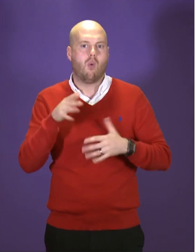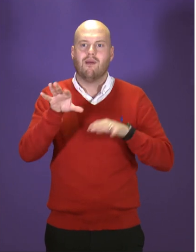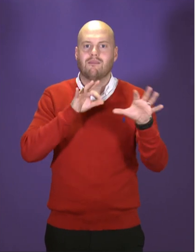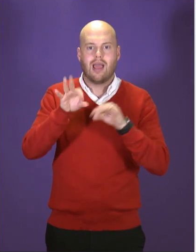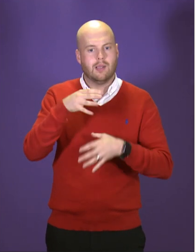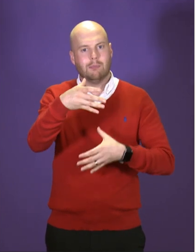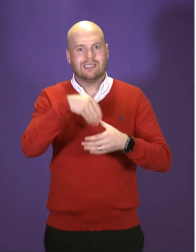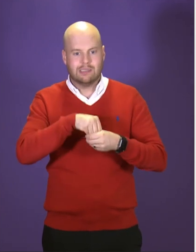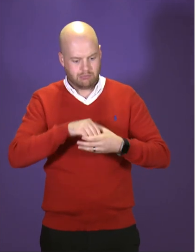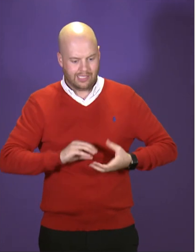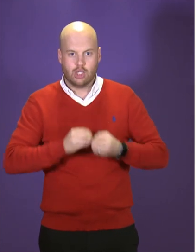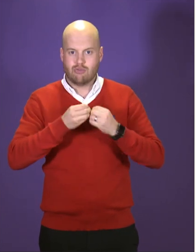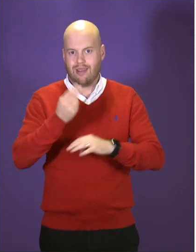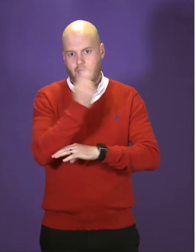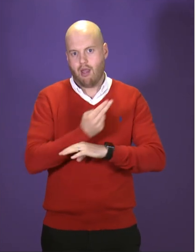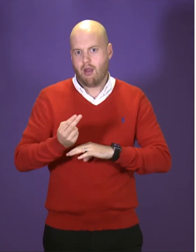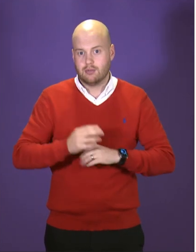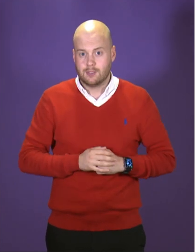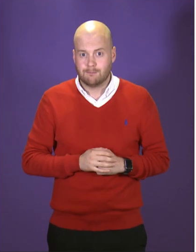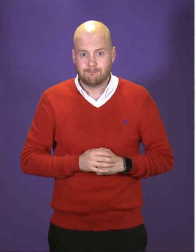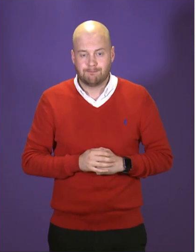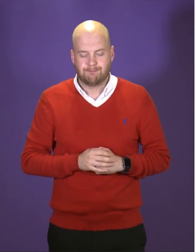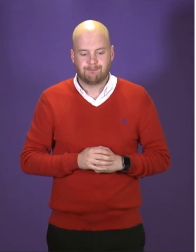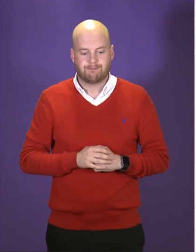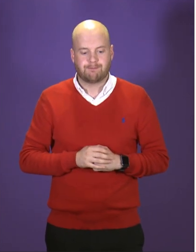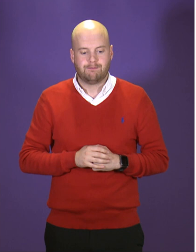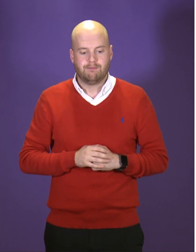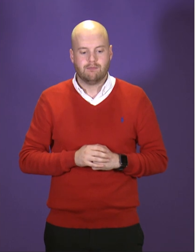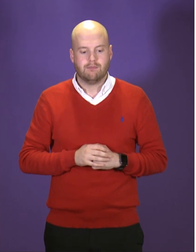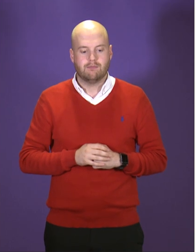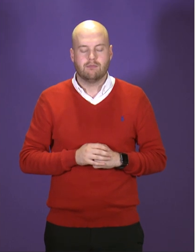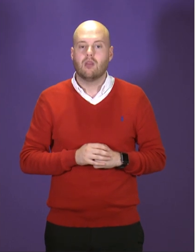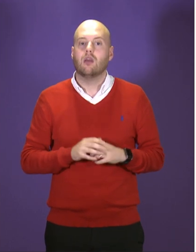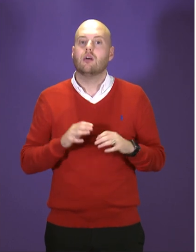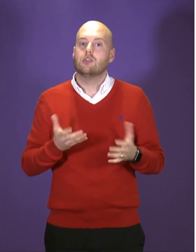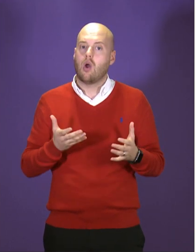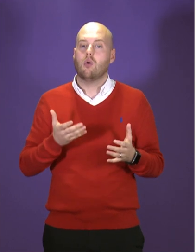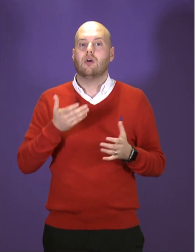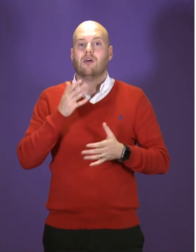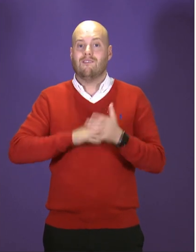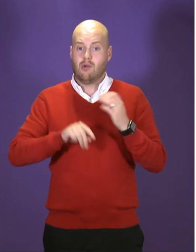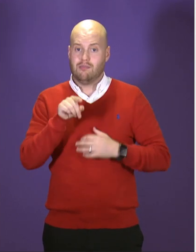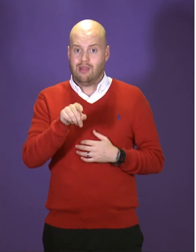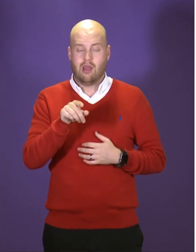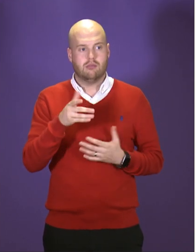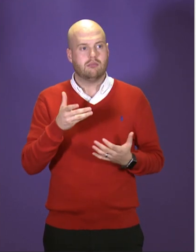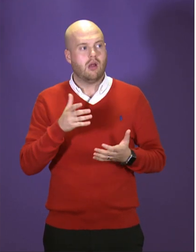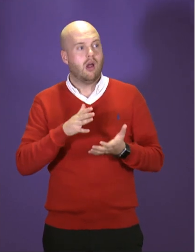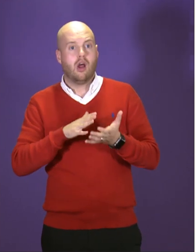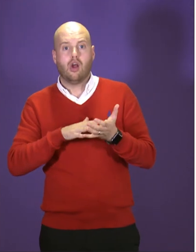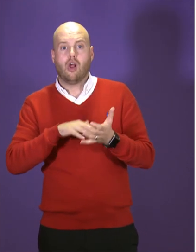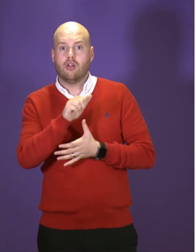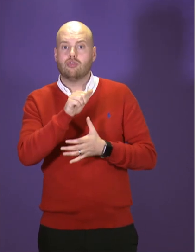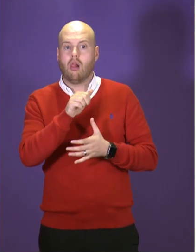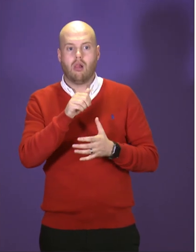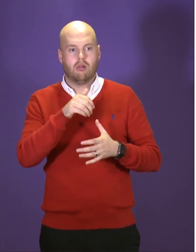and create the art that surrounds us. In thinking in this way then, cultural institutions aren't just about their